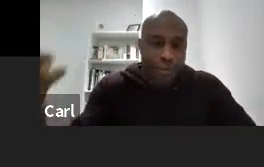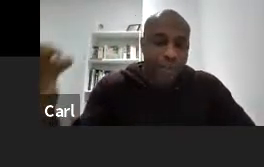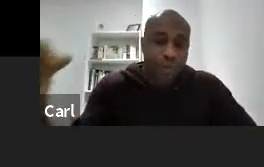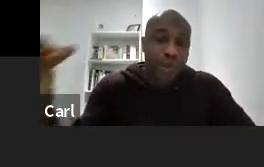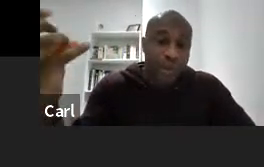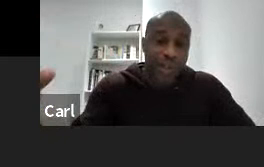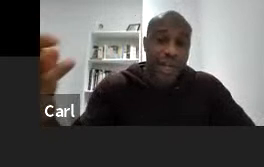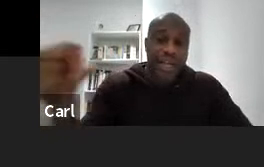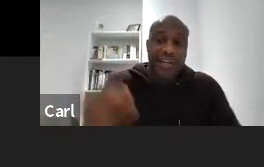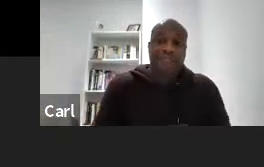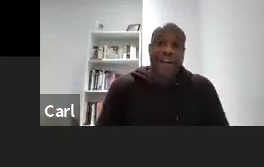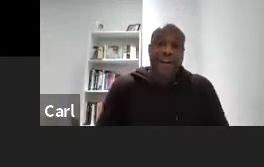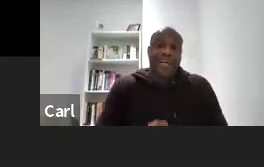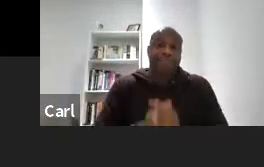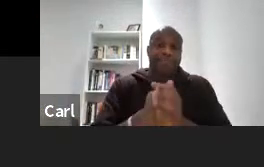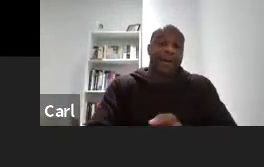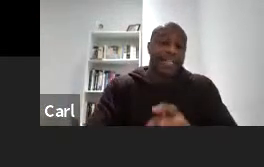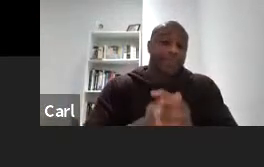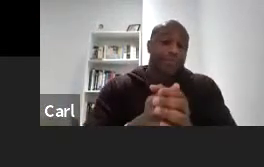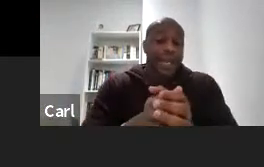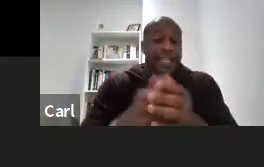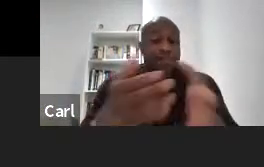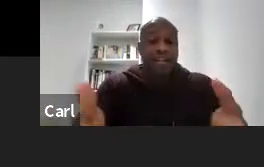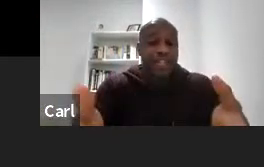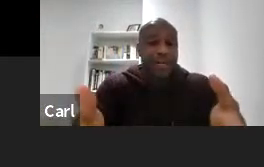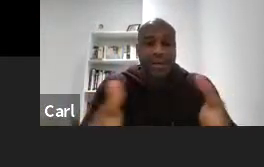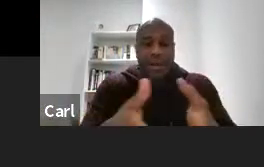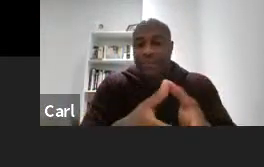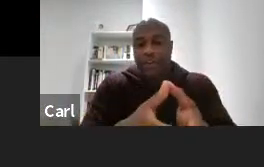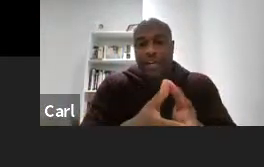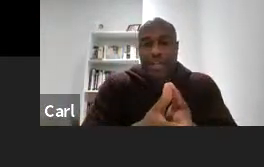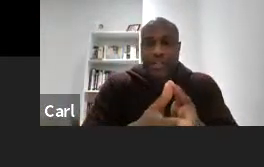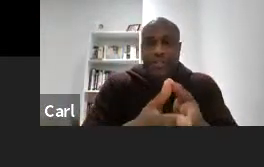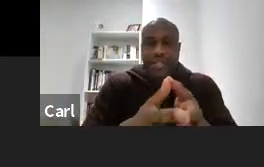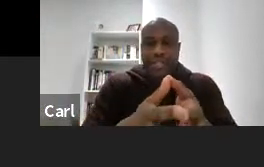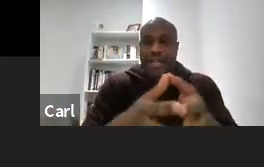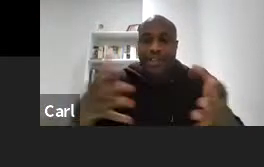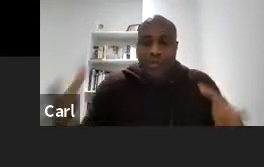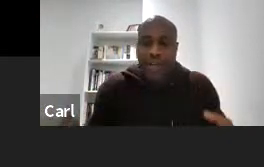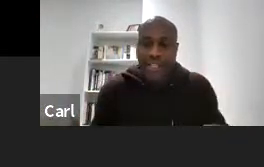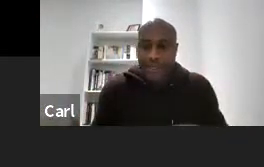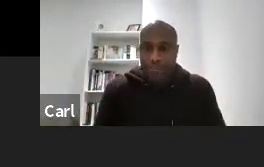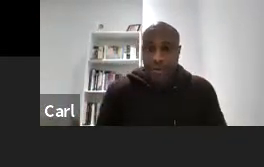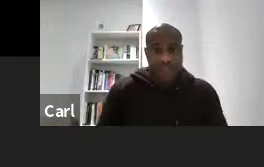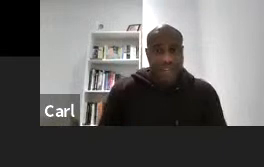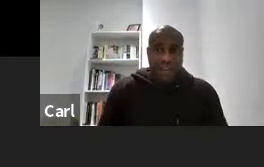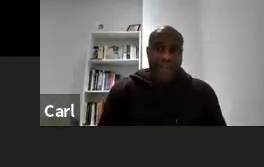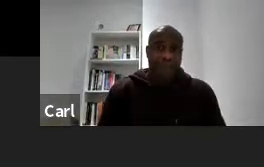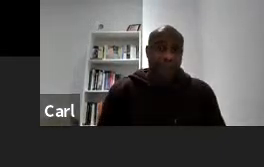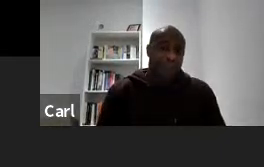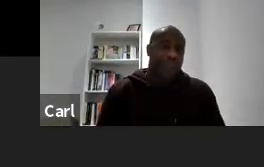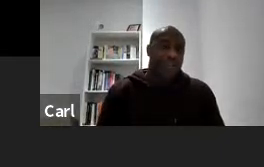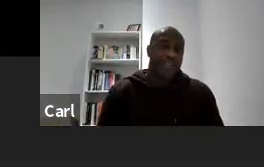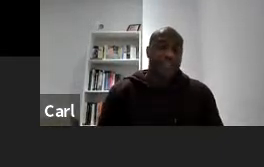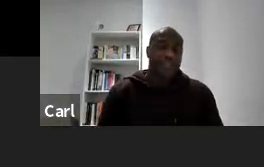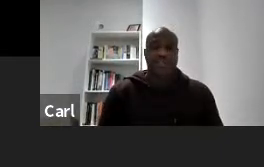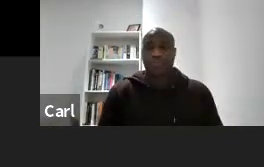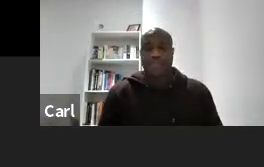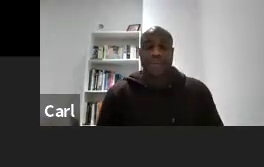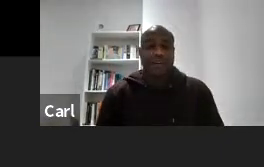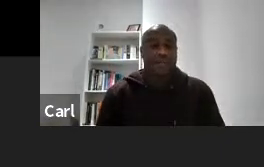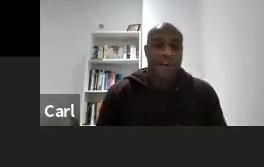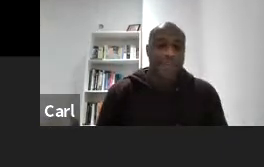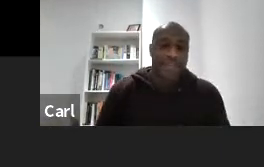this product will look like and the value it can provide. And especially if you're looking at using electronics in your product, then you can